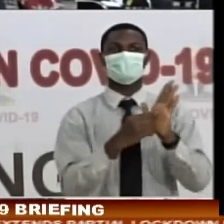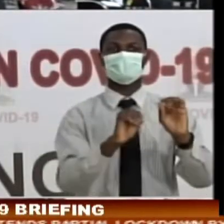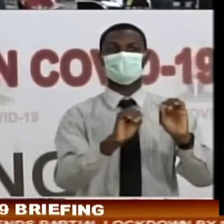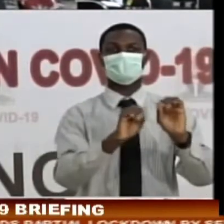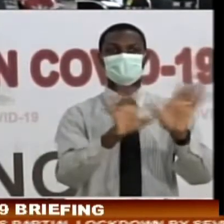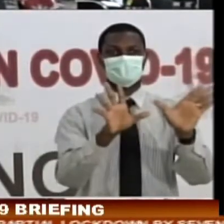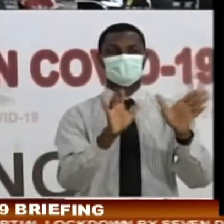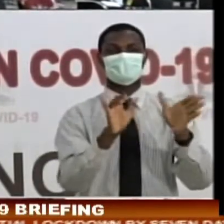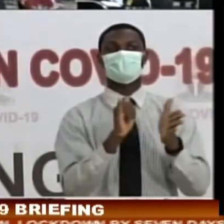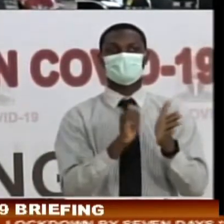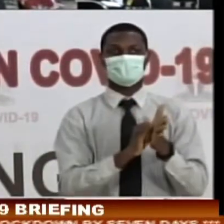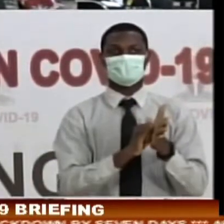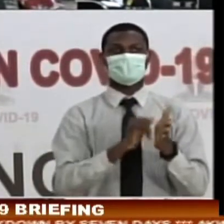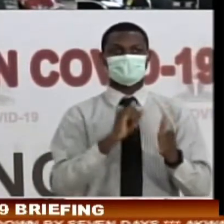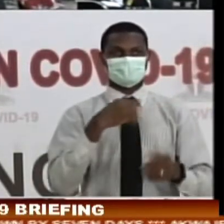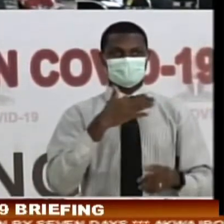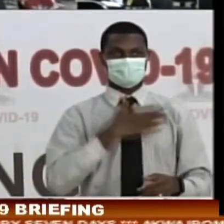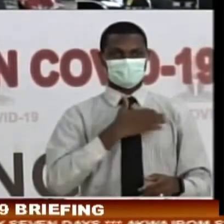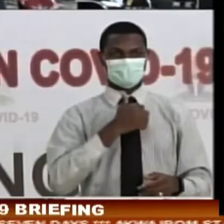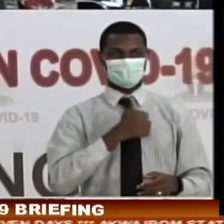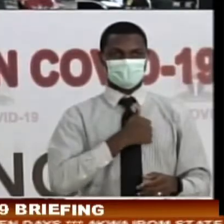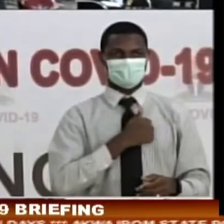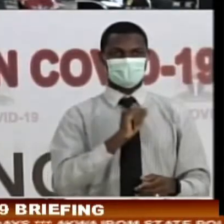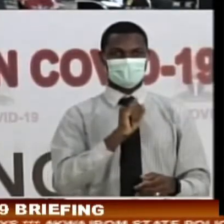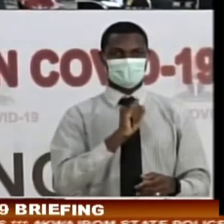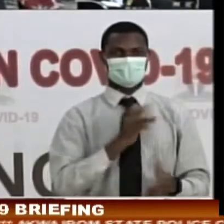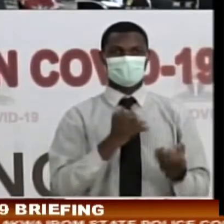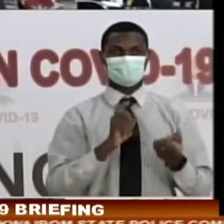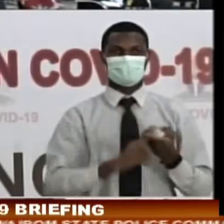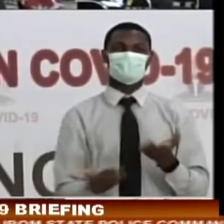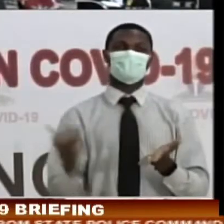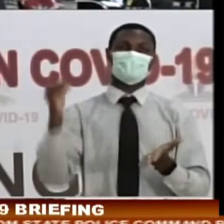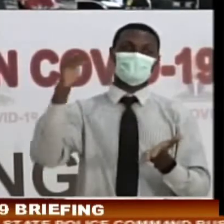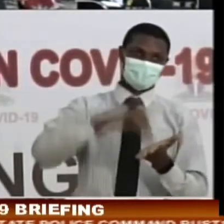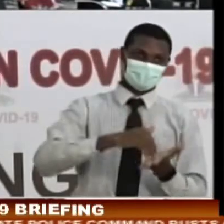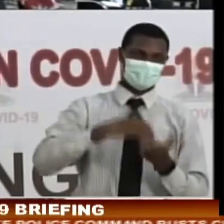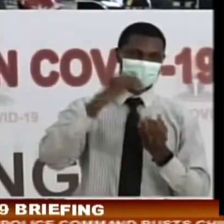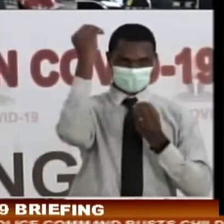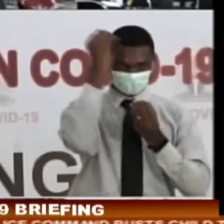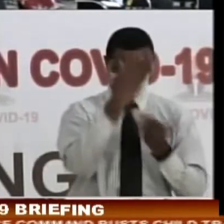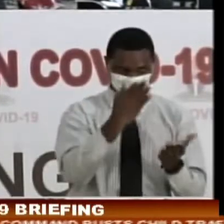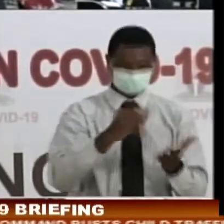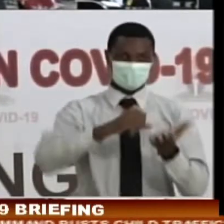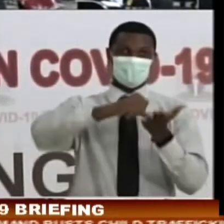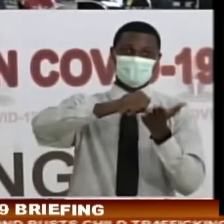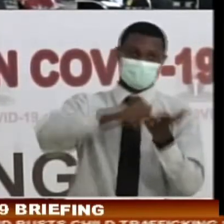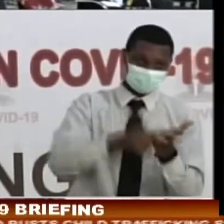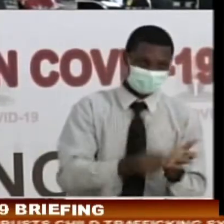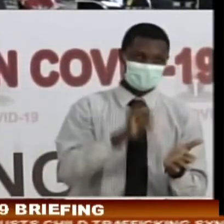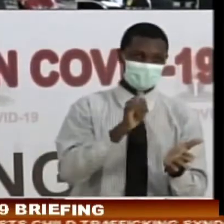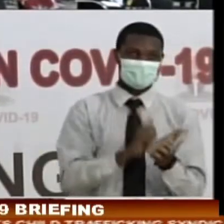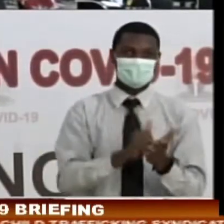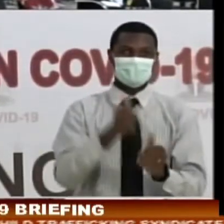it imperative for me to re-echo our call for taking personal